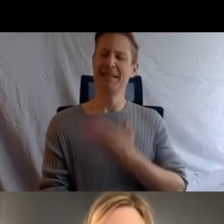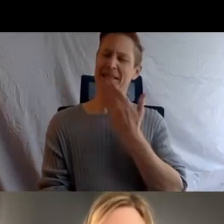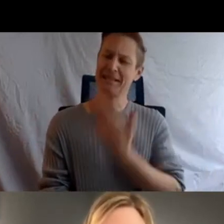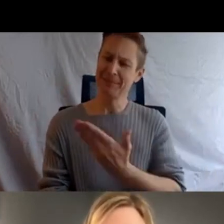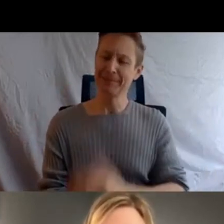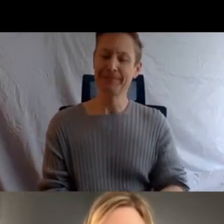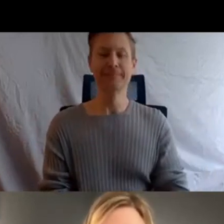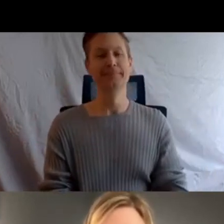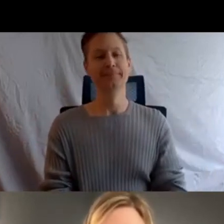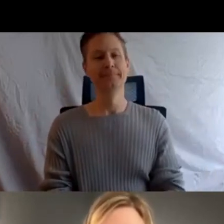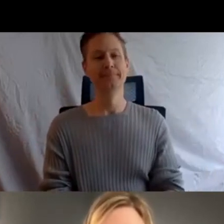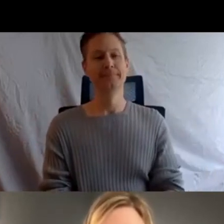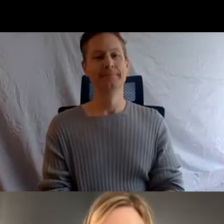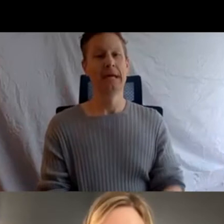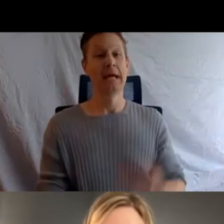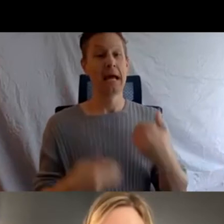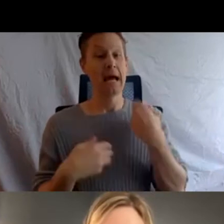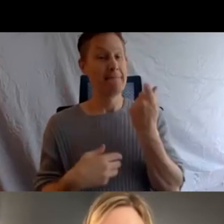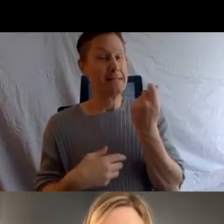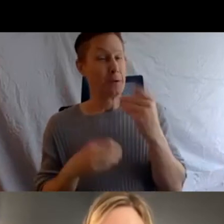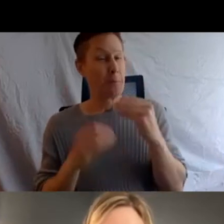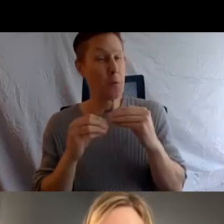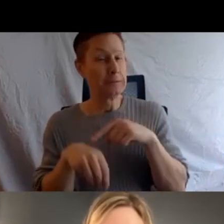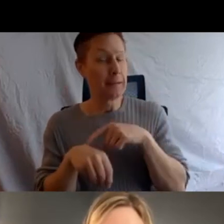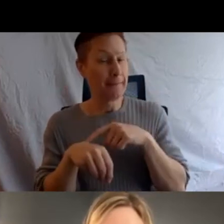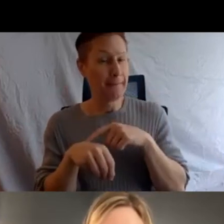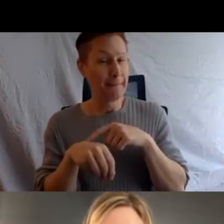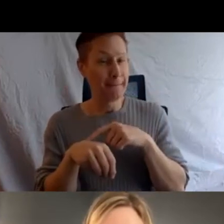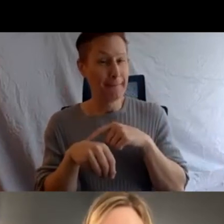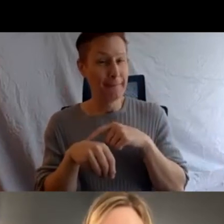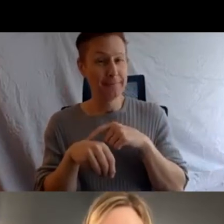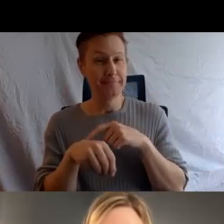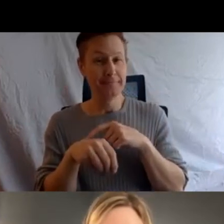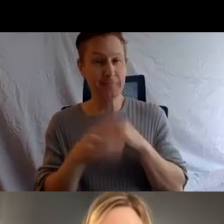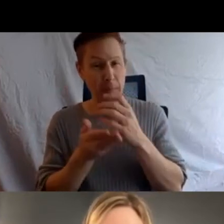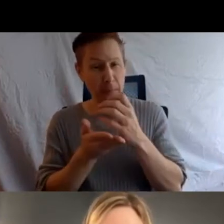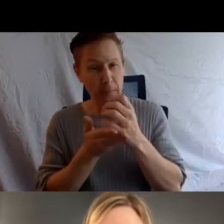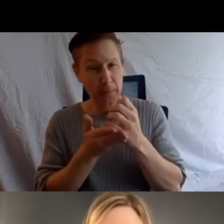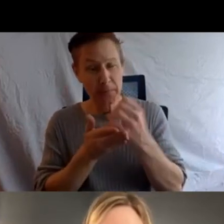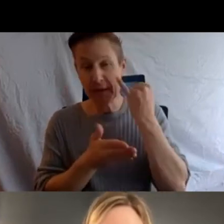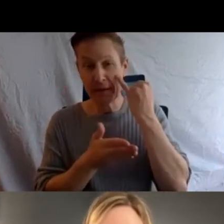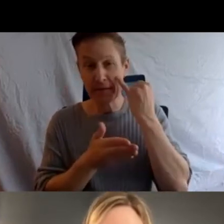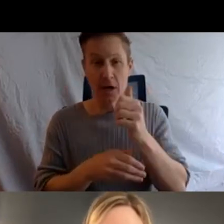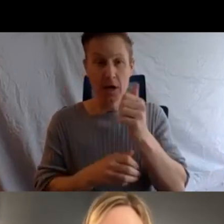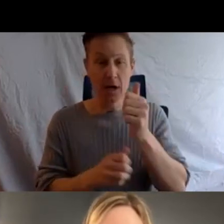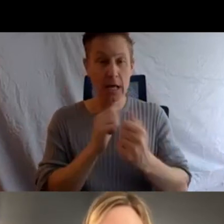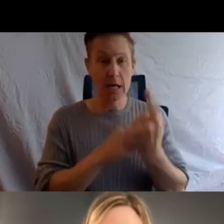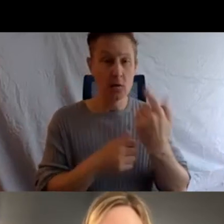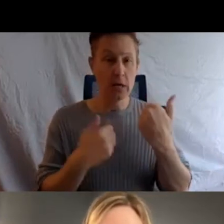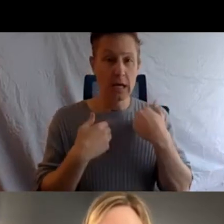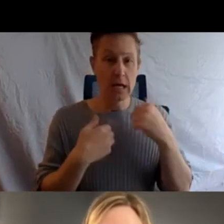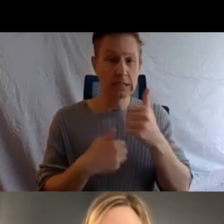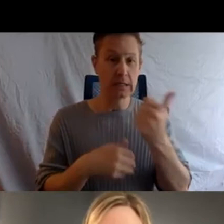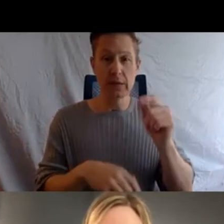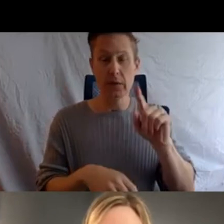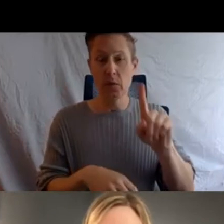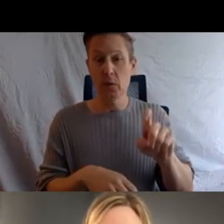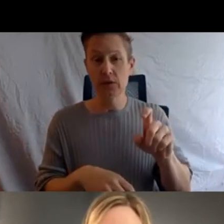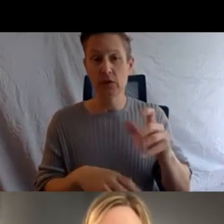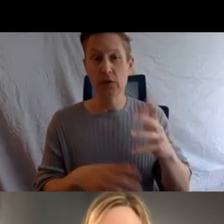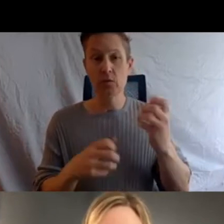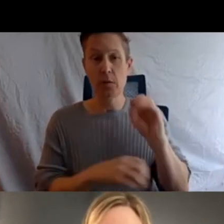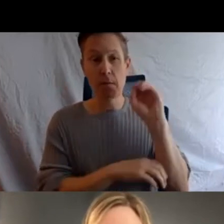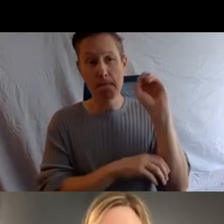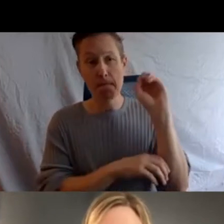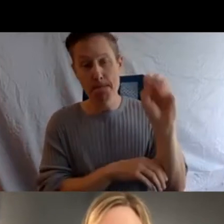Hartley. We still have a little more time. And so if anyone else has any other questions they would like to throw